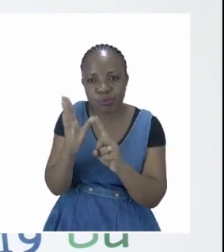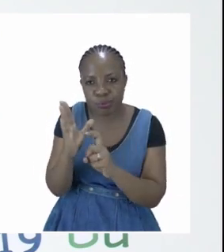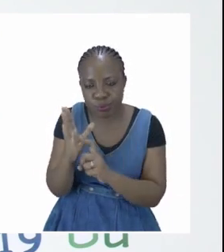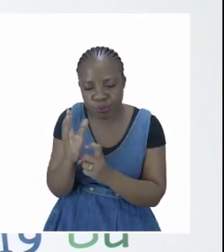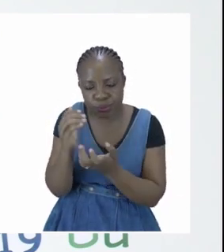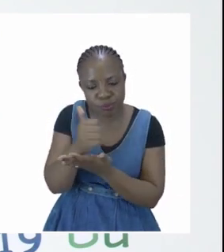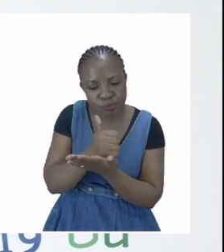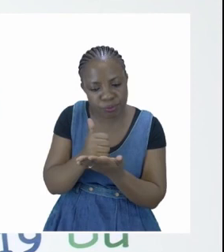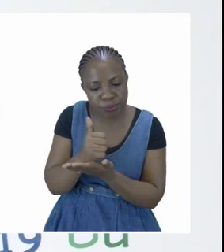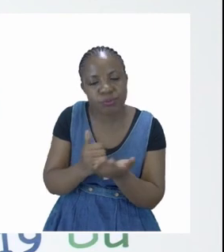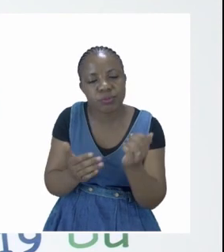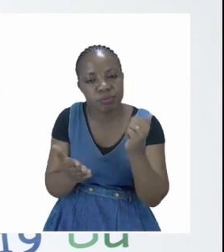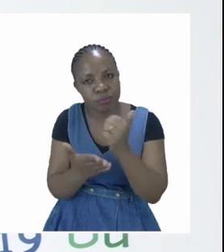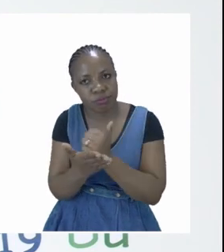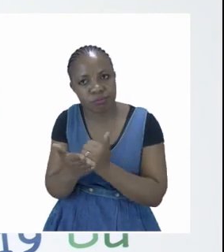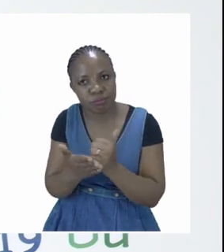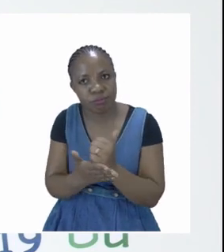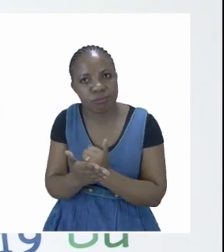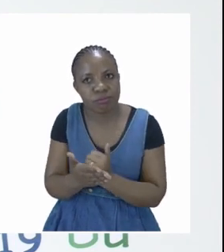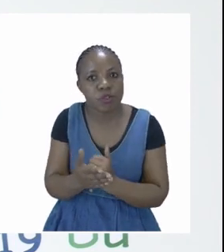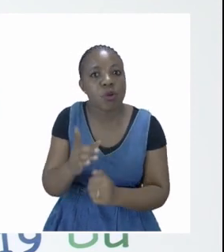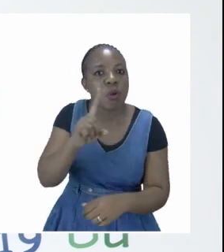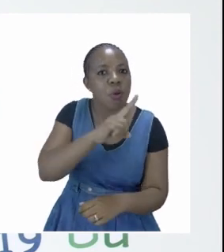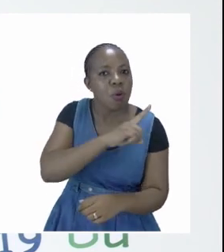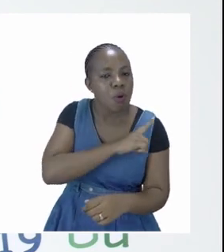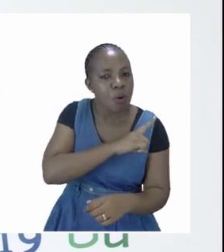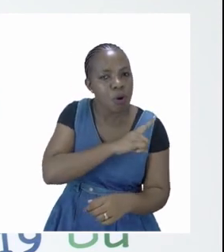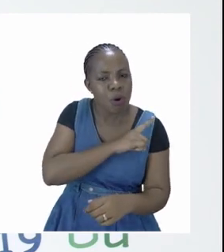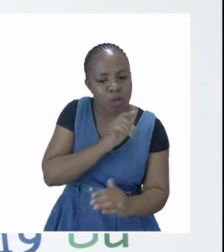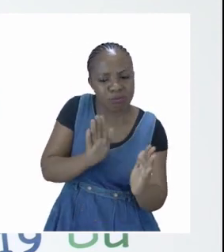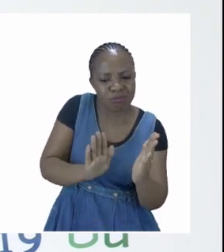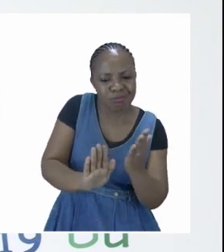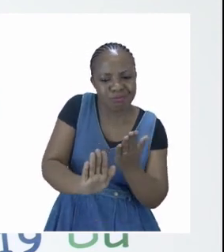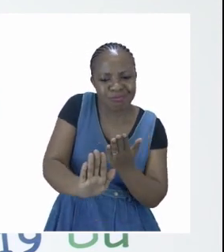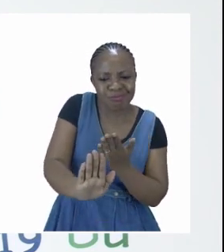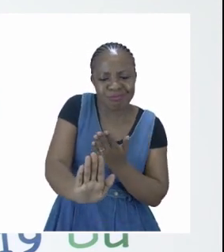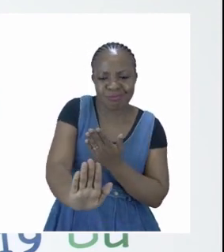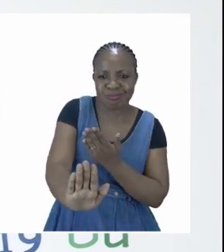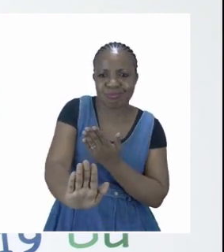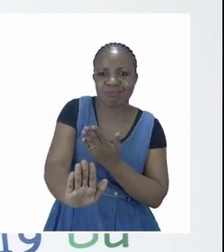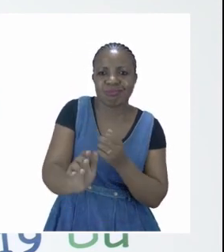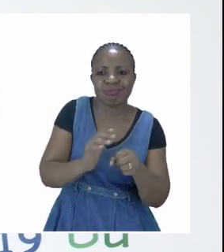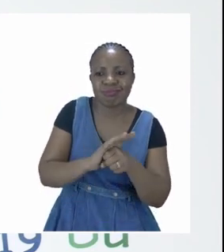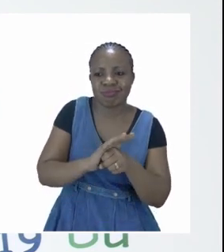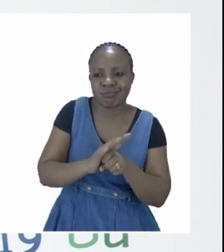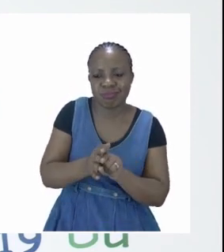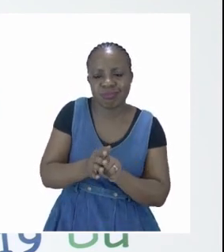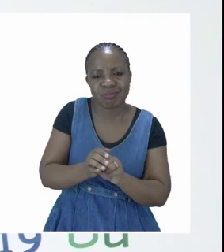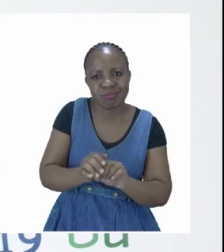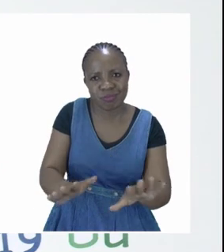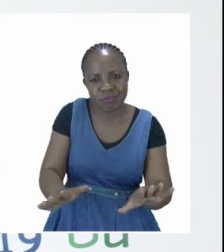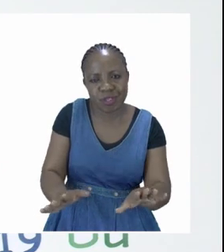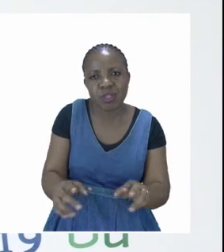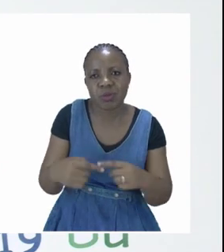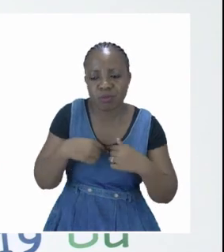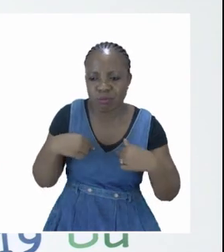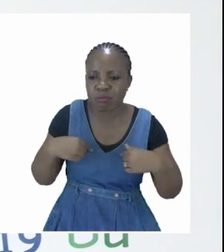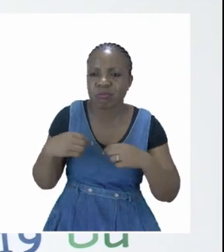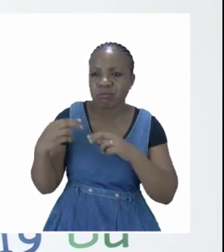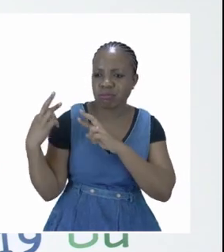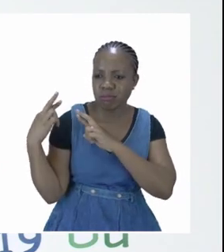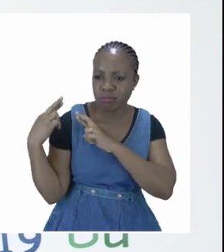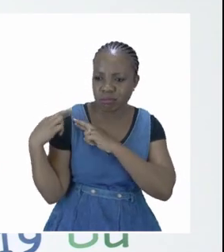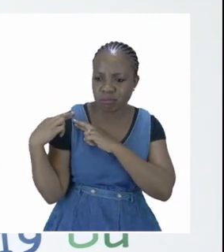to make sure that we are safe from any germs and we are being responsible so that